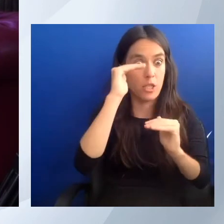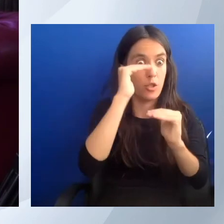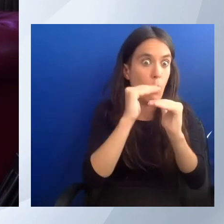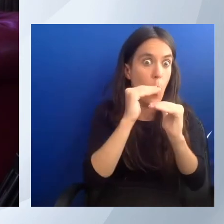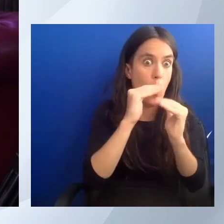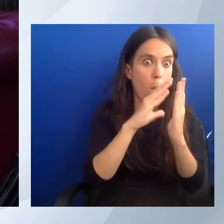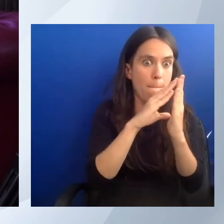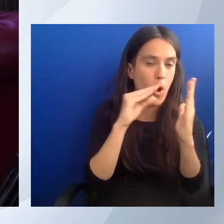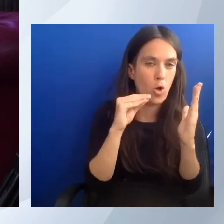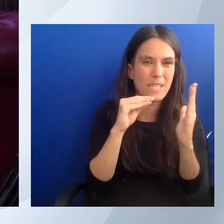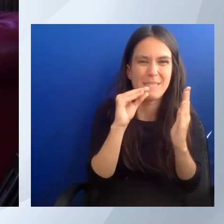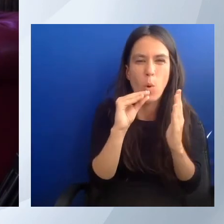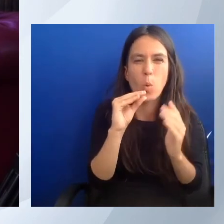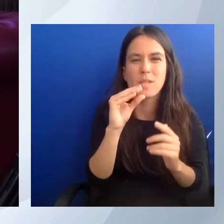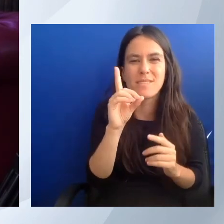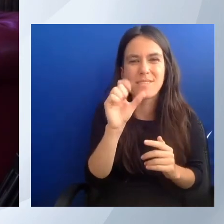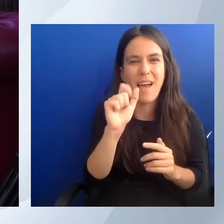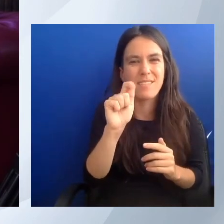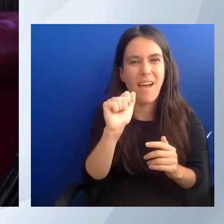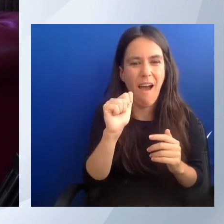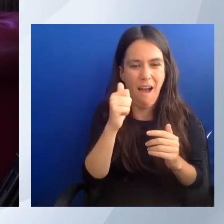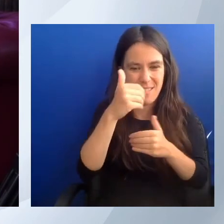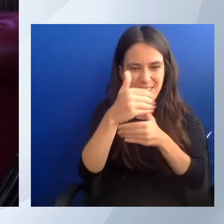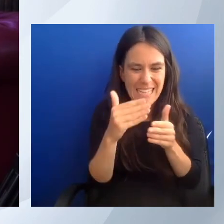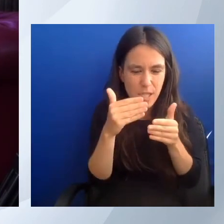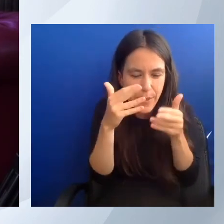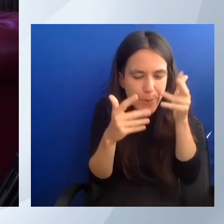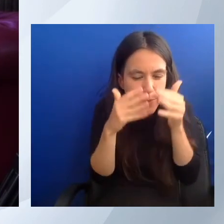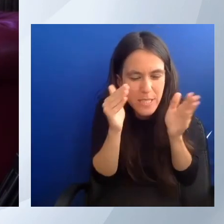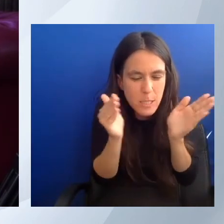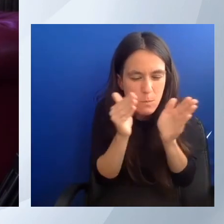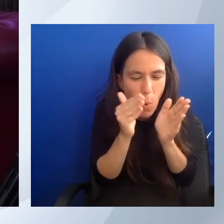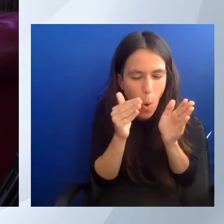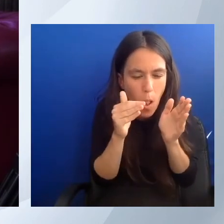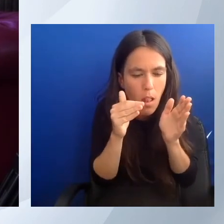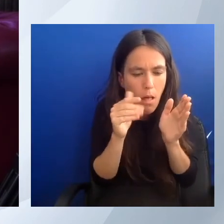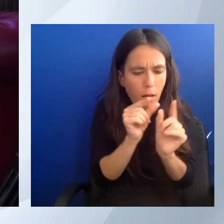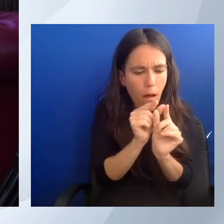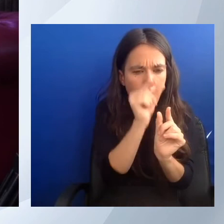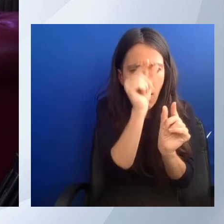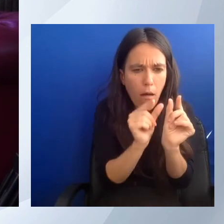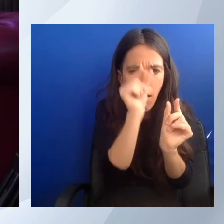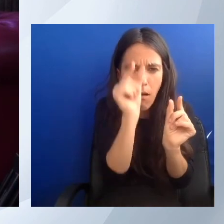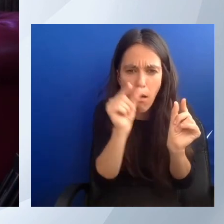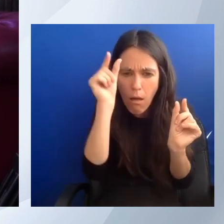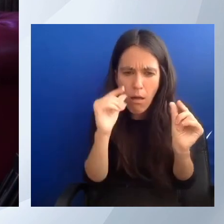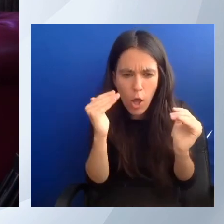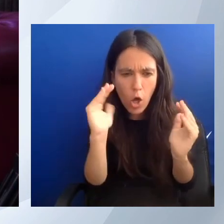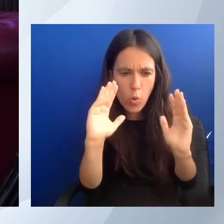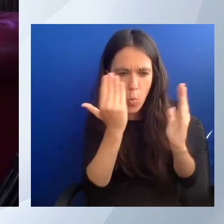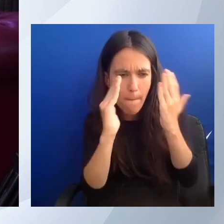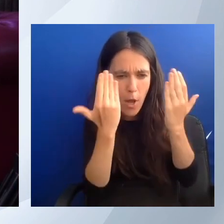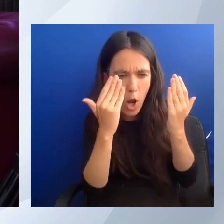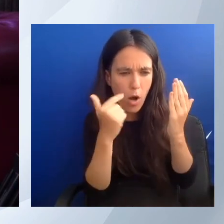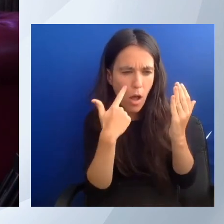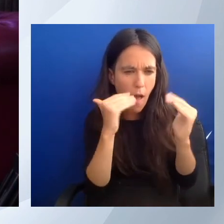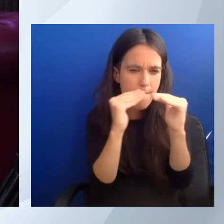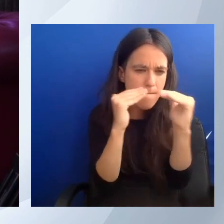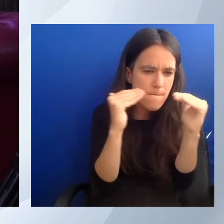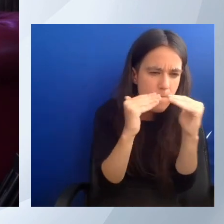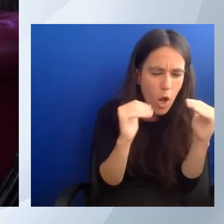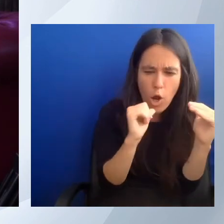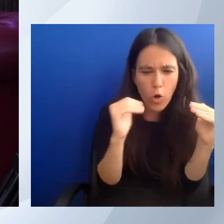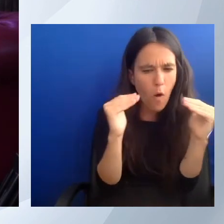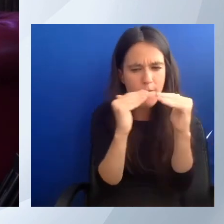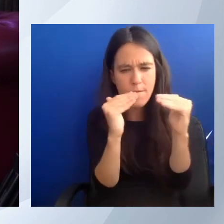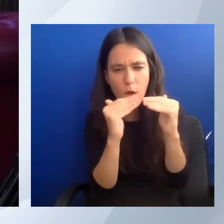data sets, so you can get a real sense of what's going on and get this pattern in your head where things